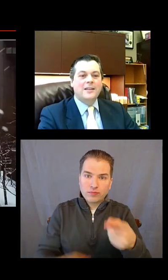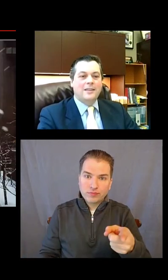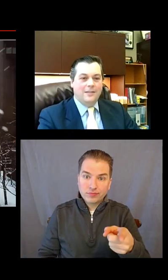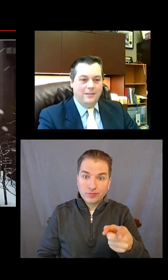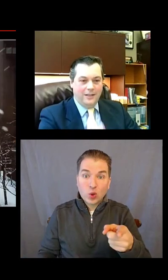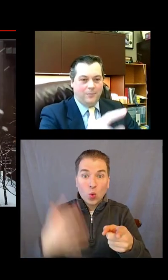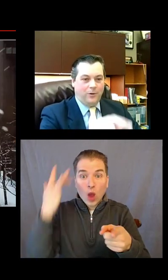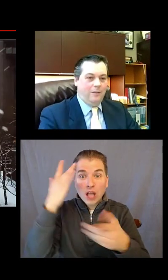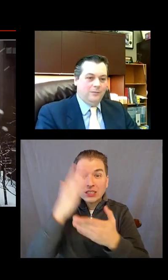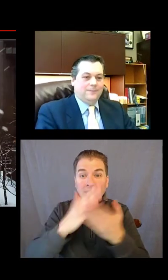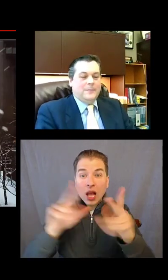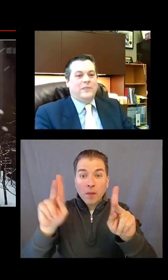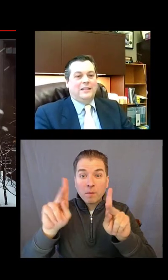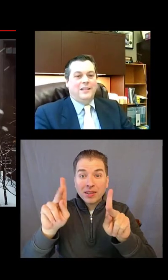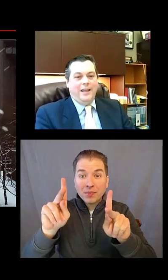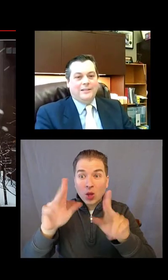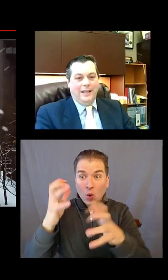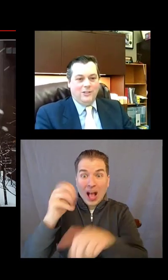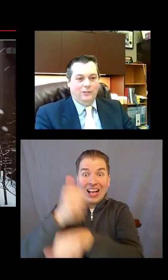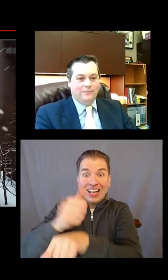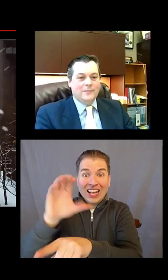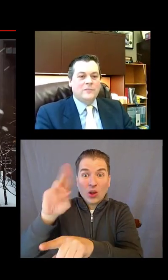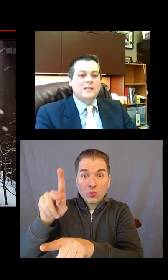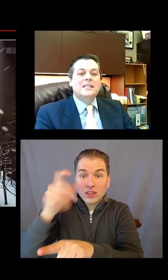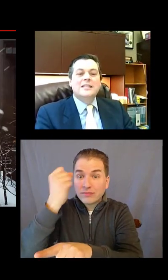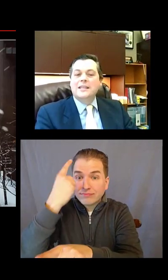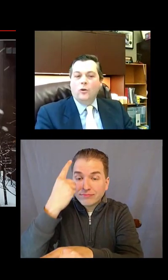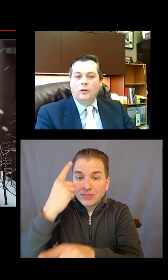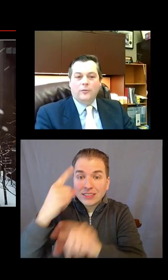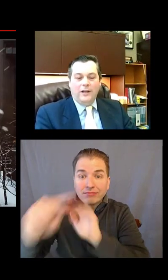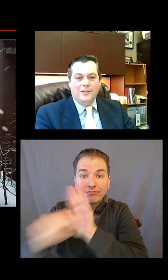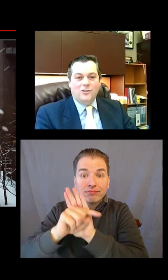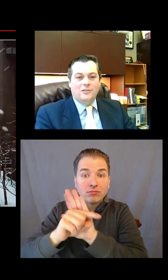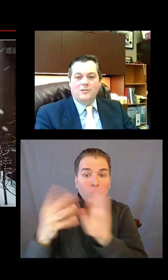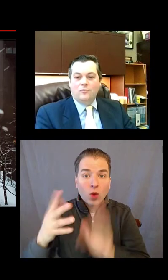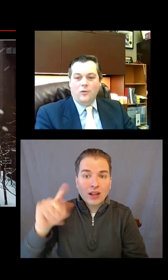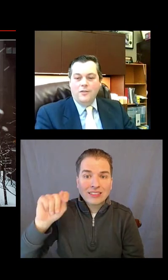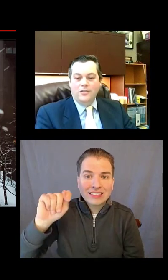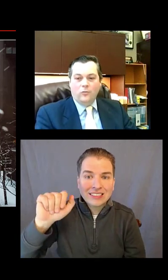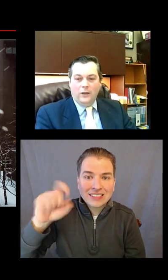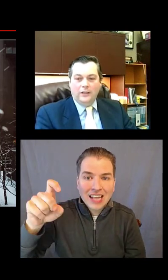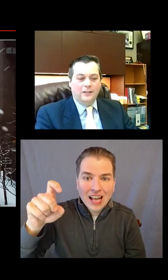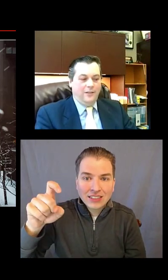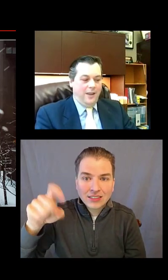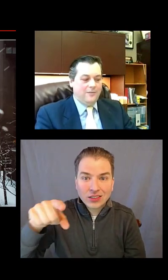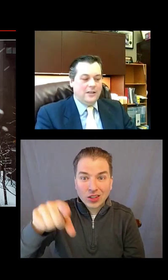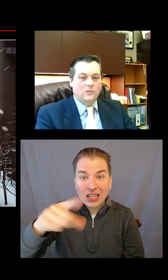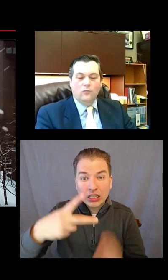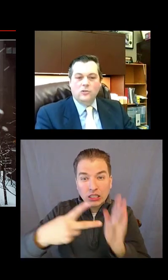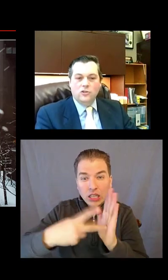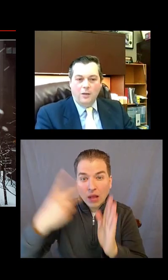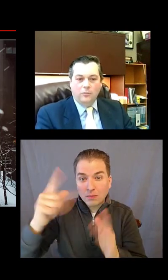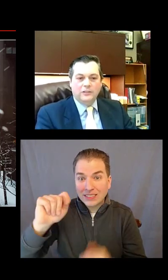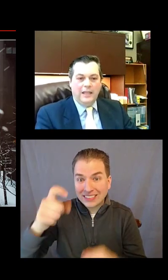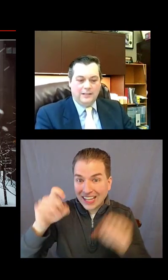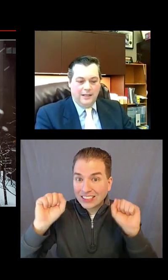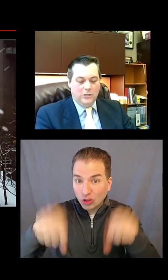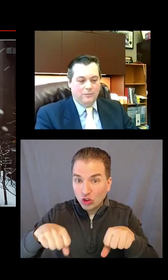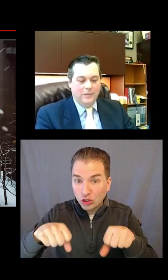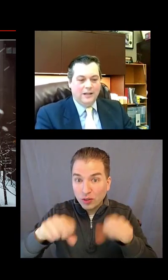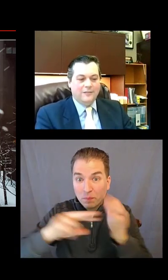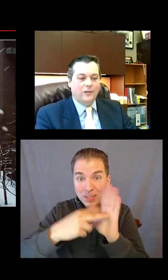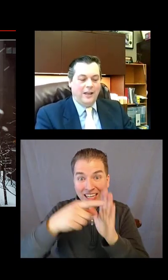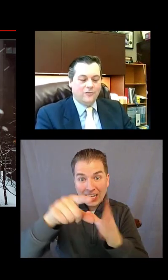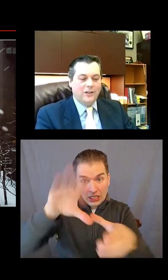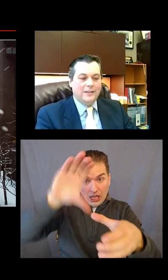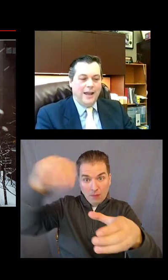have this problem, taxation. C corporations run the risk of having double